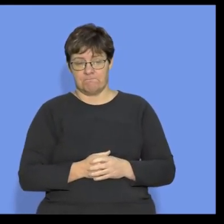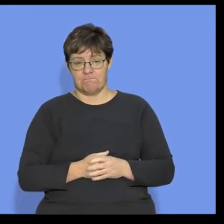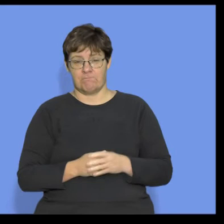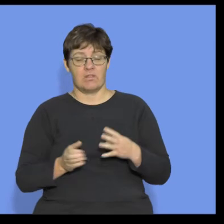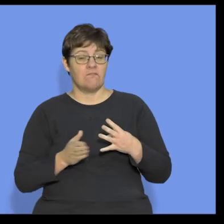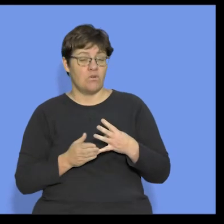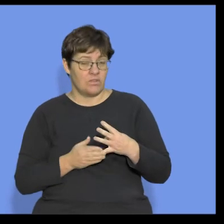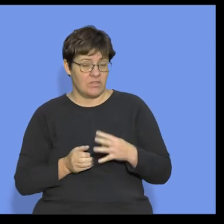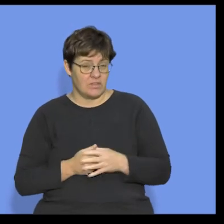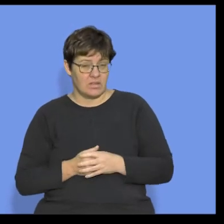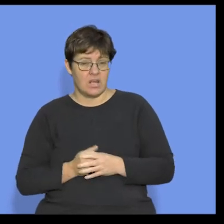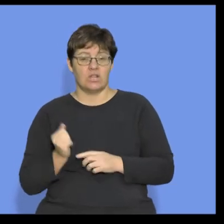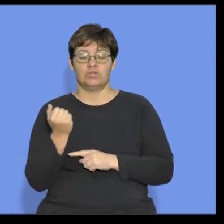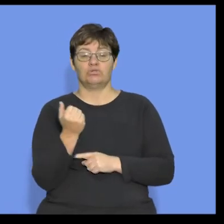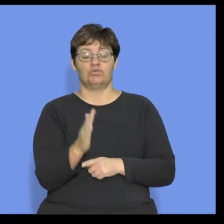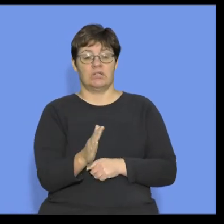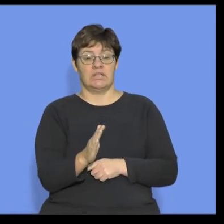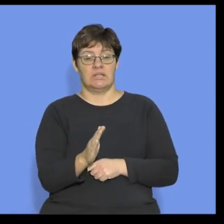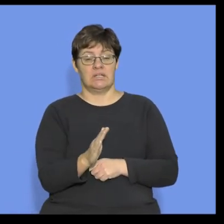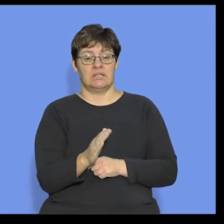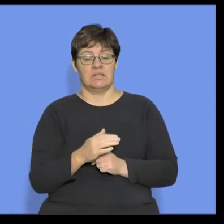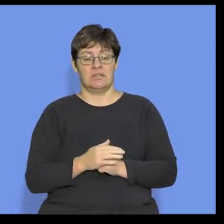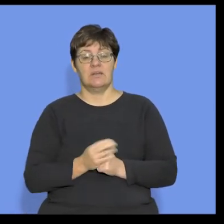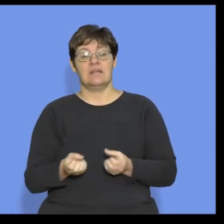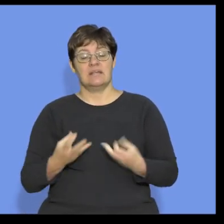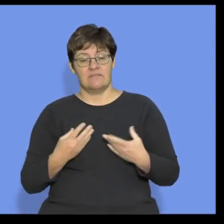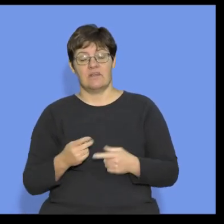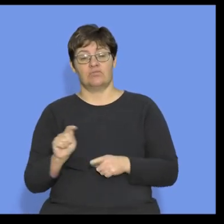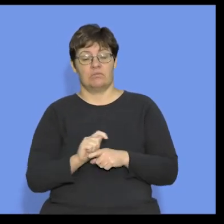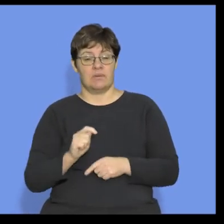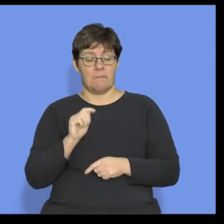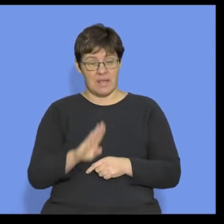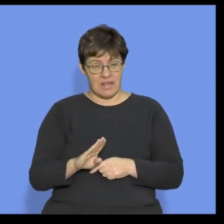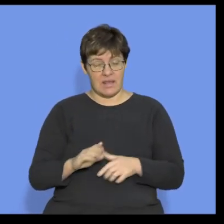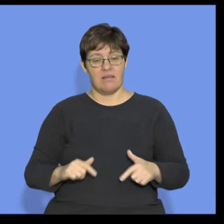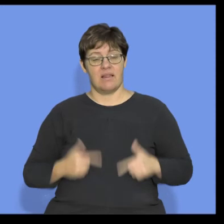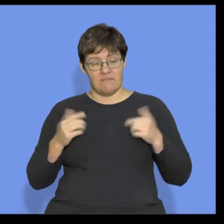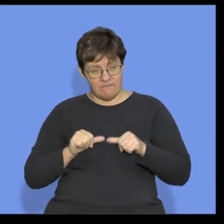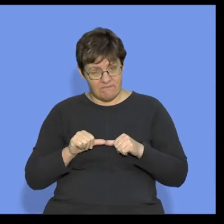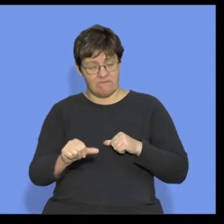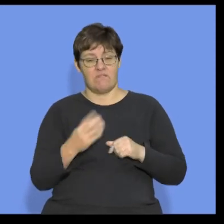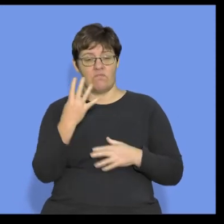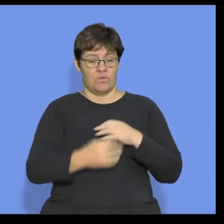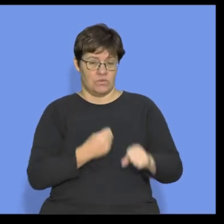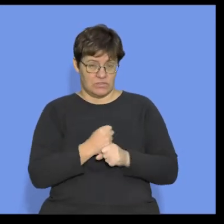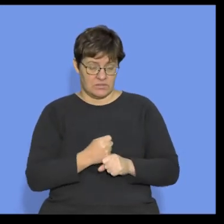problem, what is the probability that the tree is given treatment B and lives beyond 4